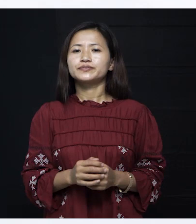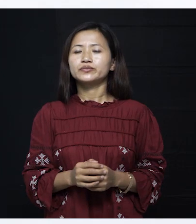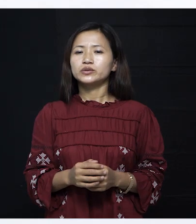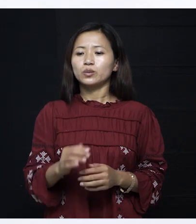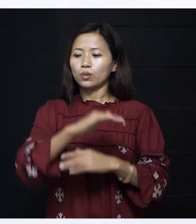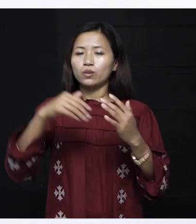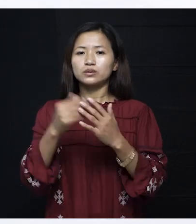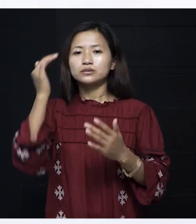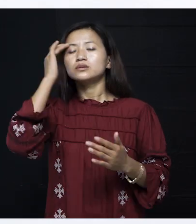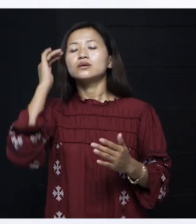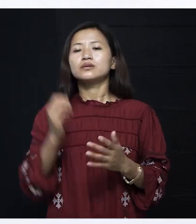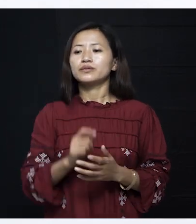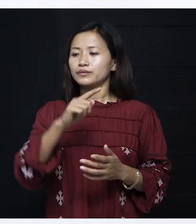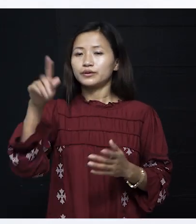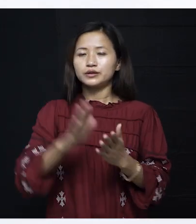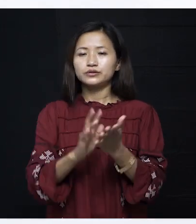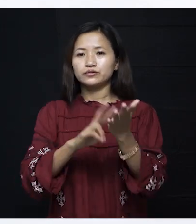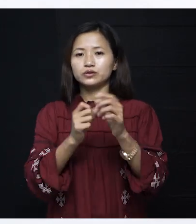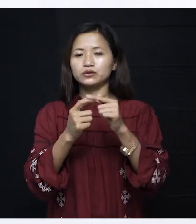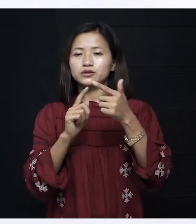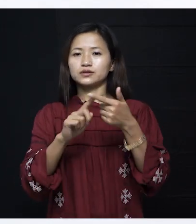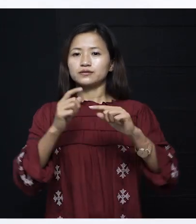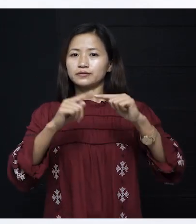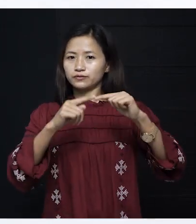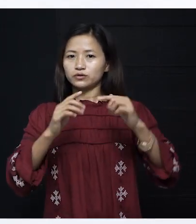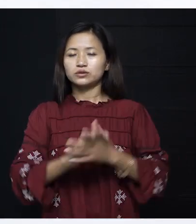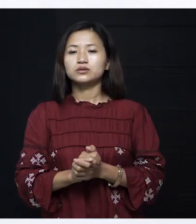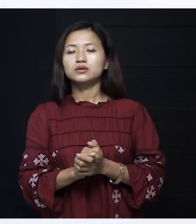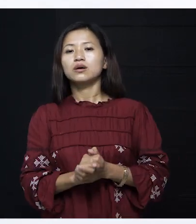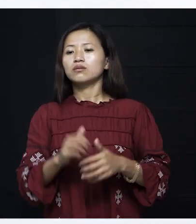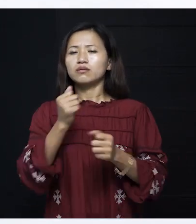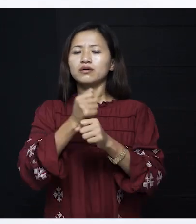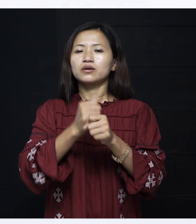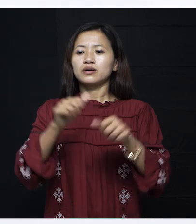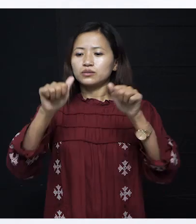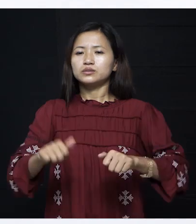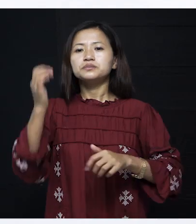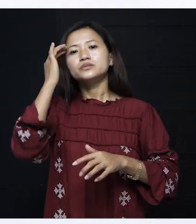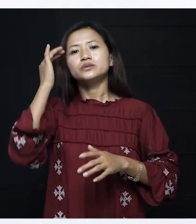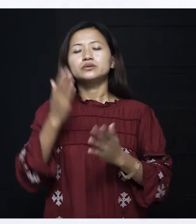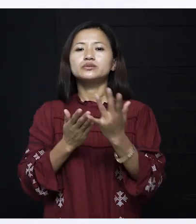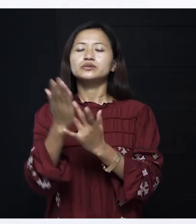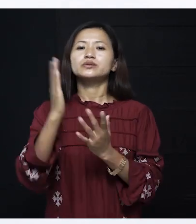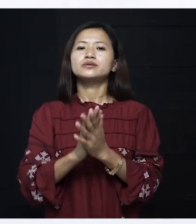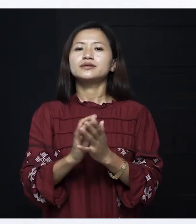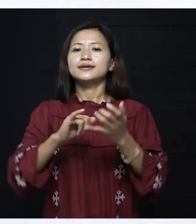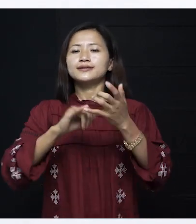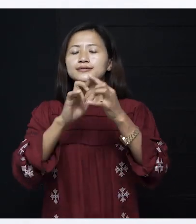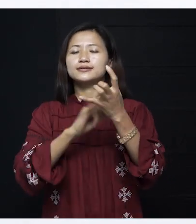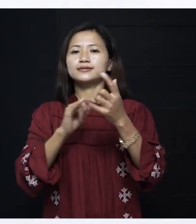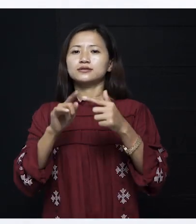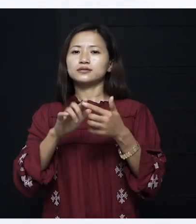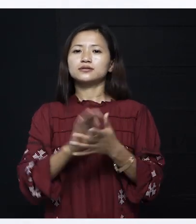we all know we have the right to vote, isn't it? So all these, the government will be able to know it, okay, only through census,